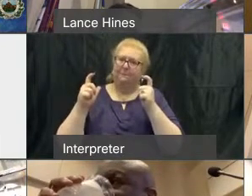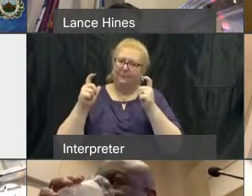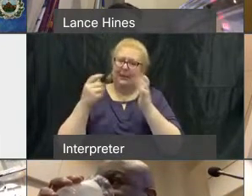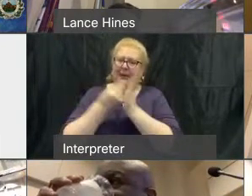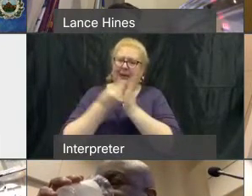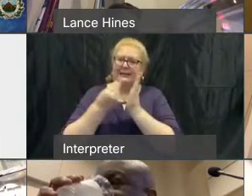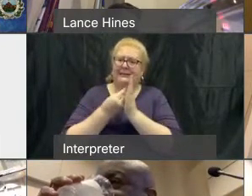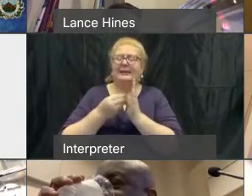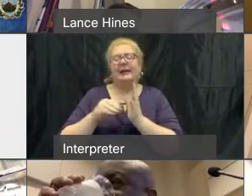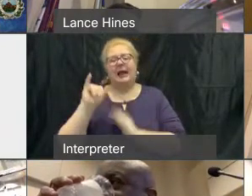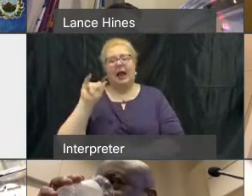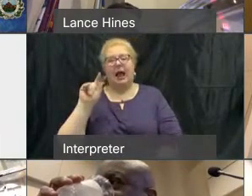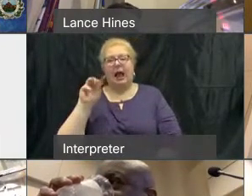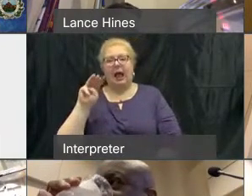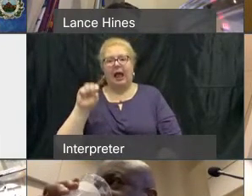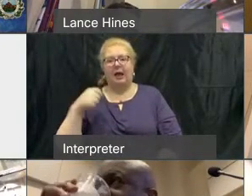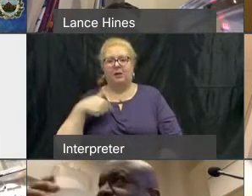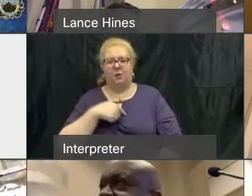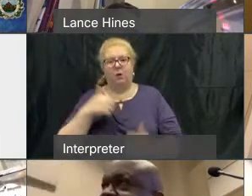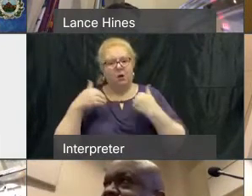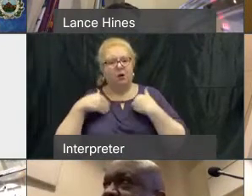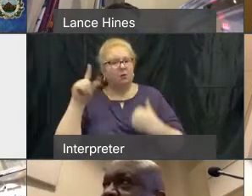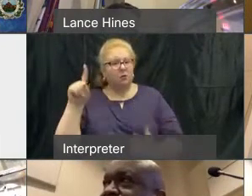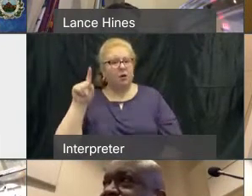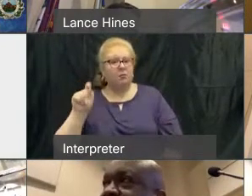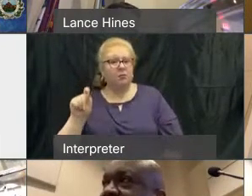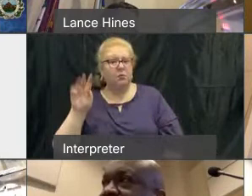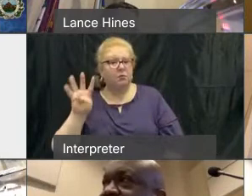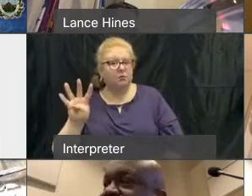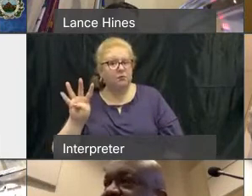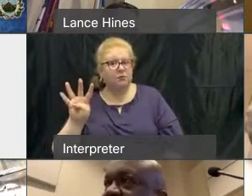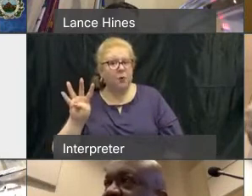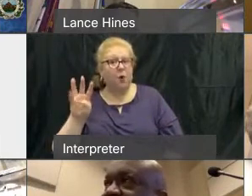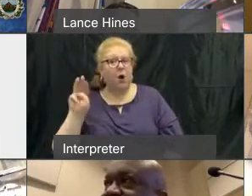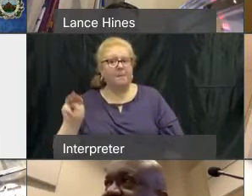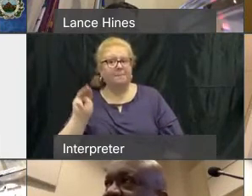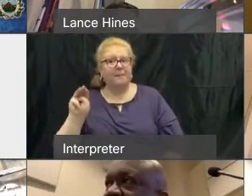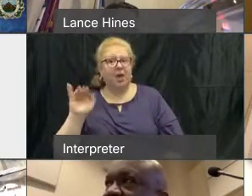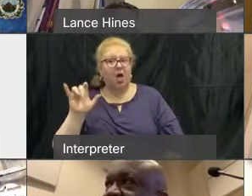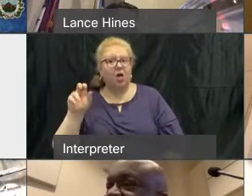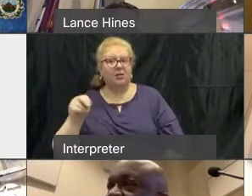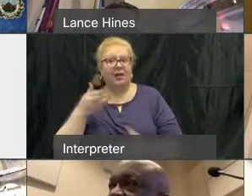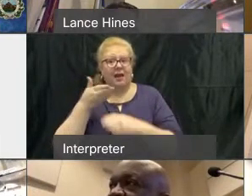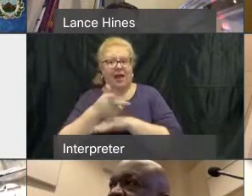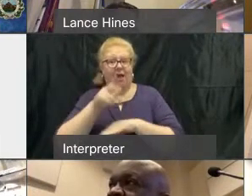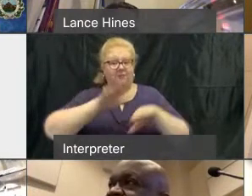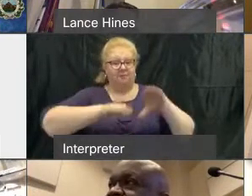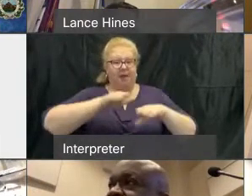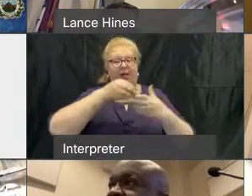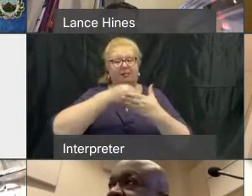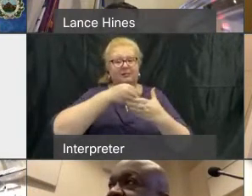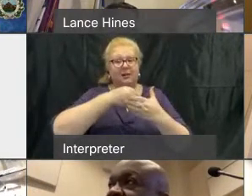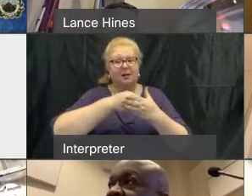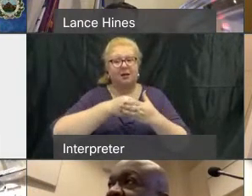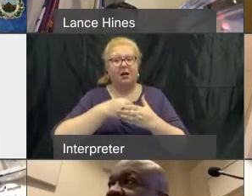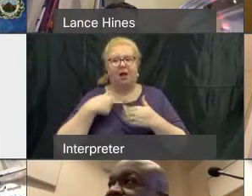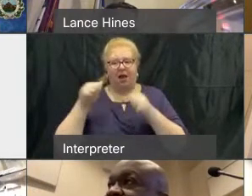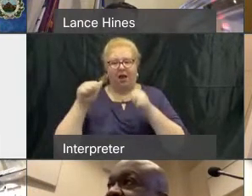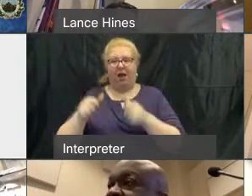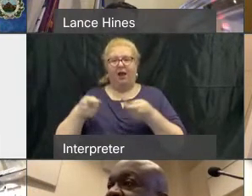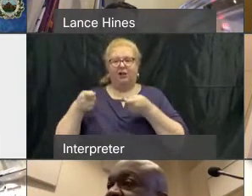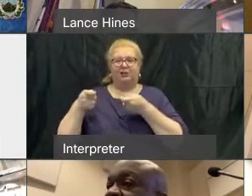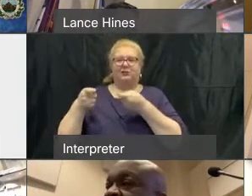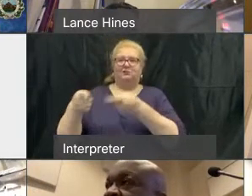And with us having $1.4 million left after we balanced the money, I could spend